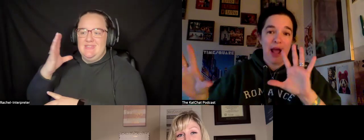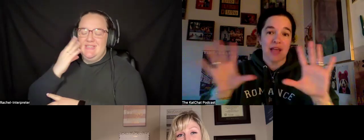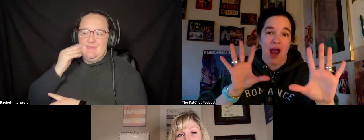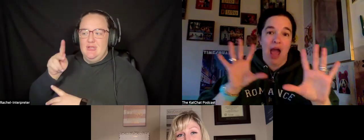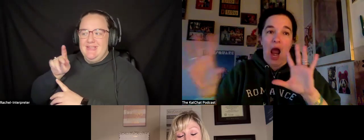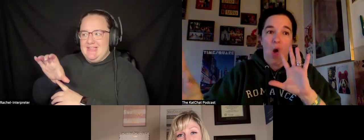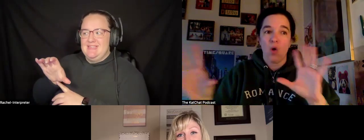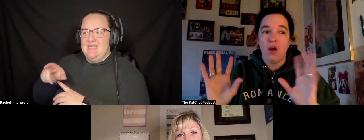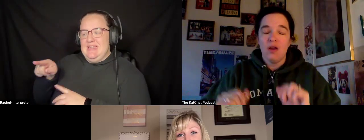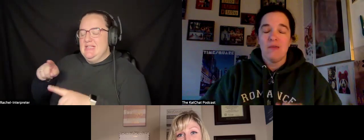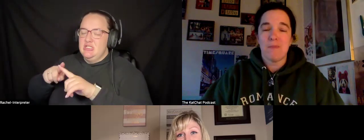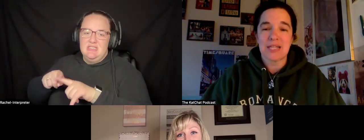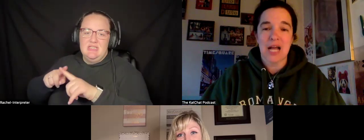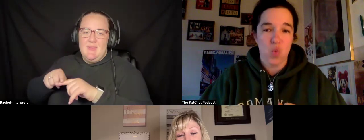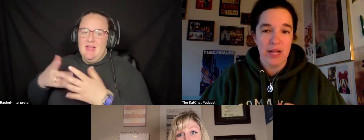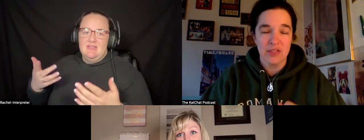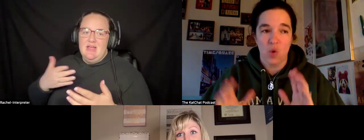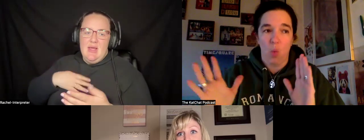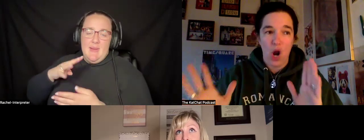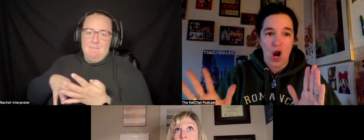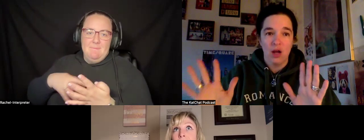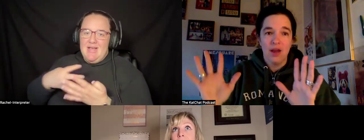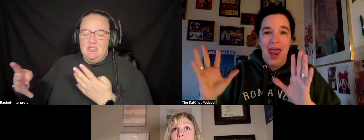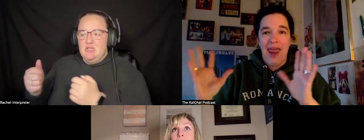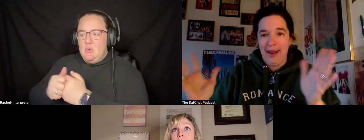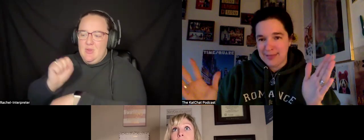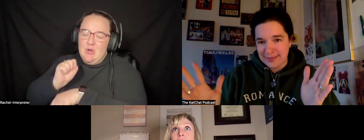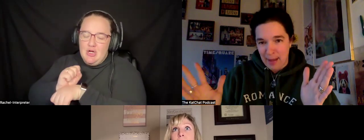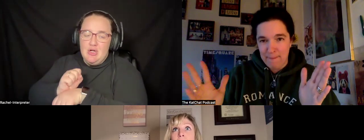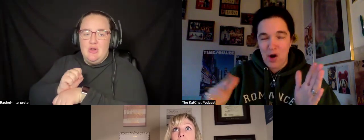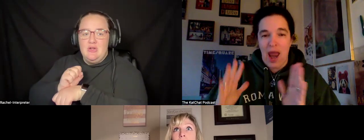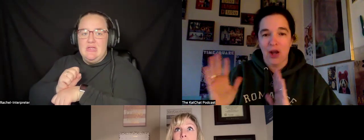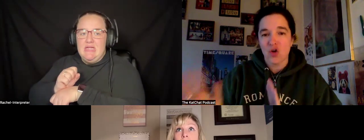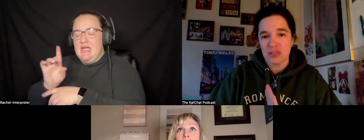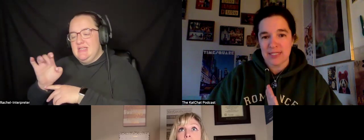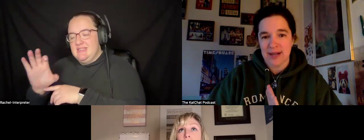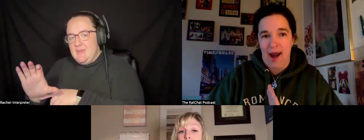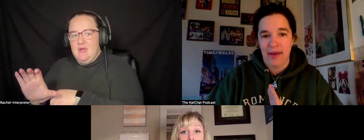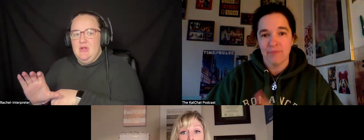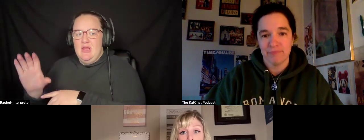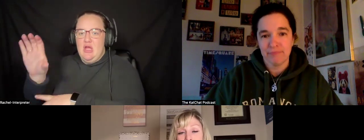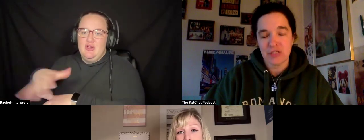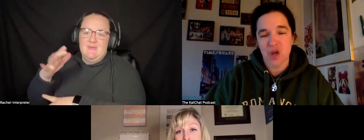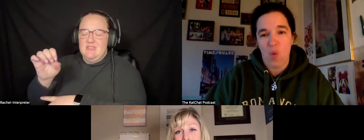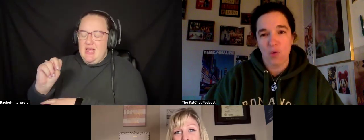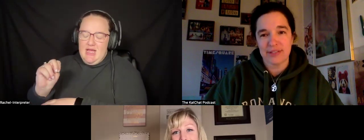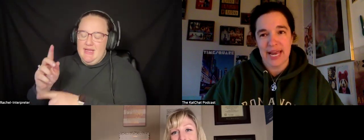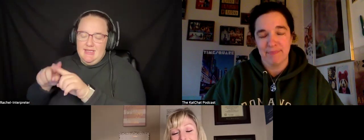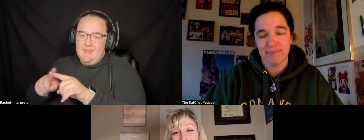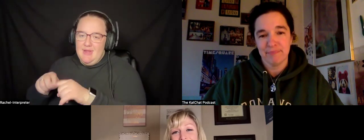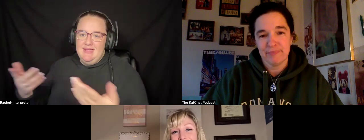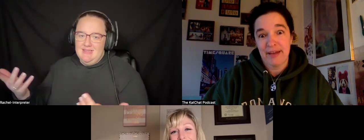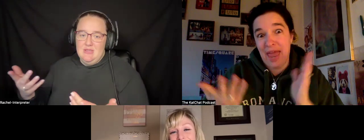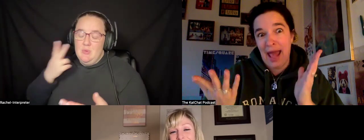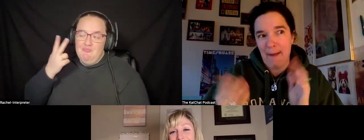It just depends on how my schedule in with work and December and Christmas time. So we'll